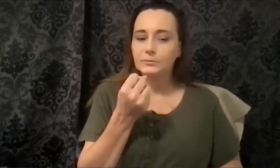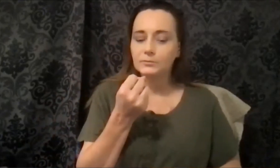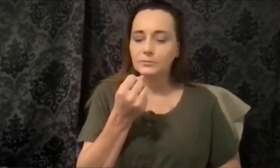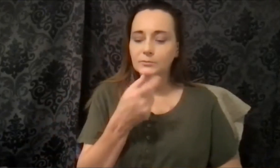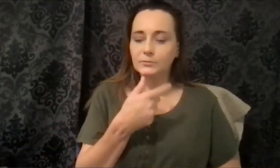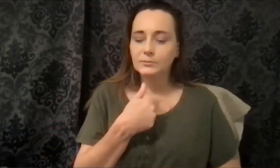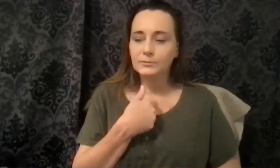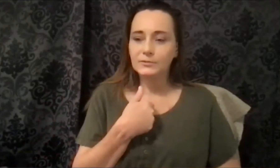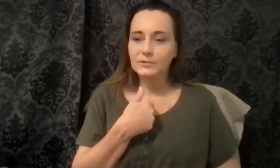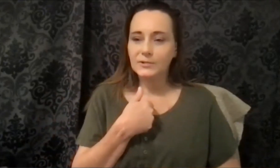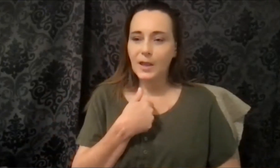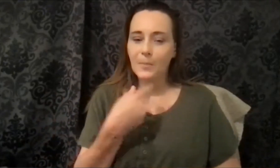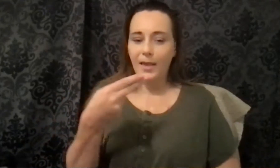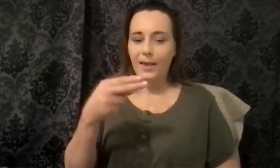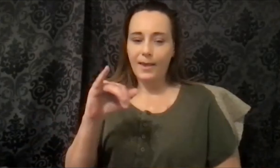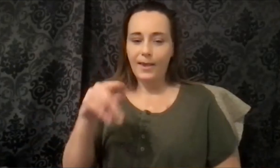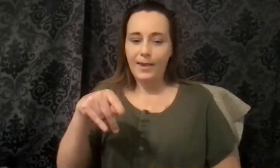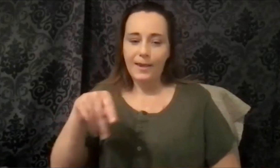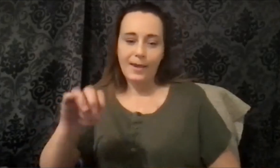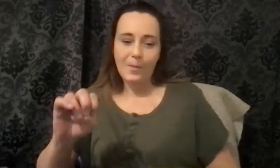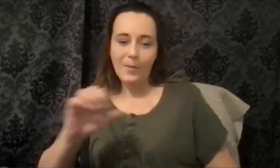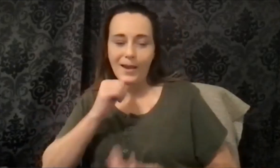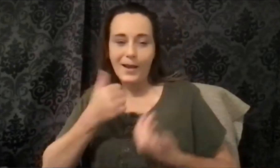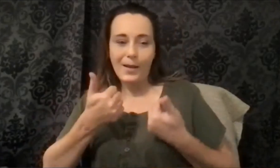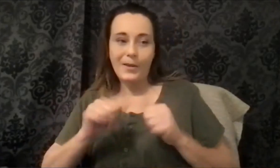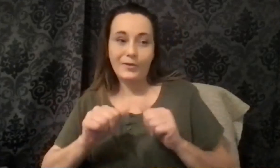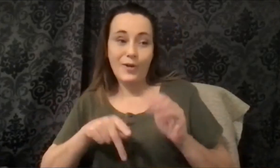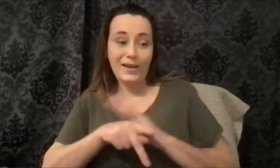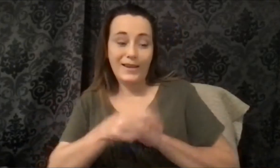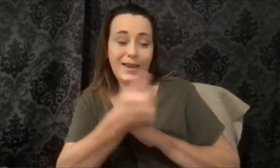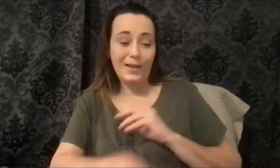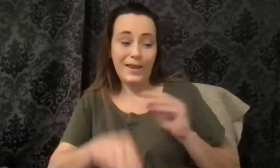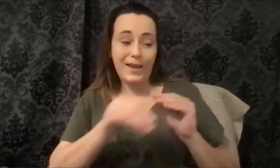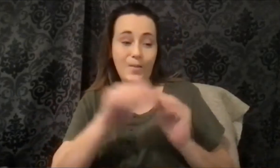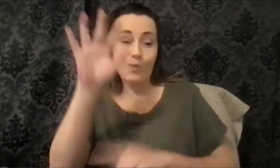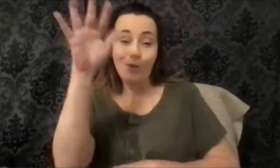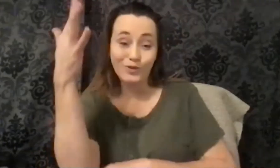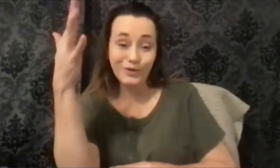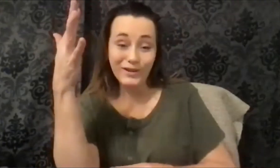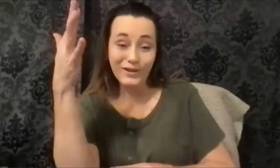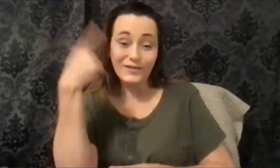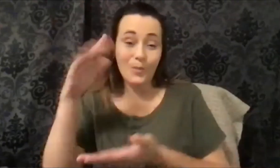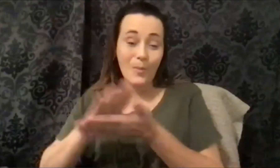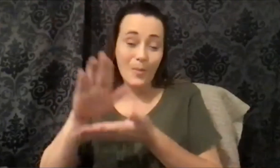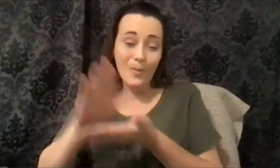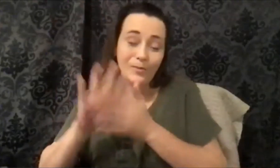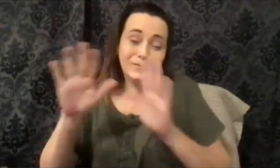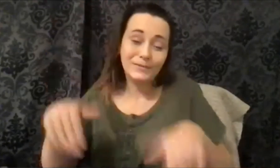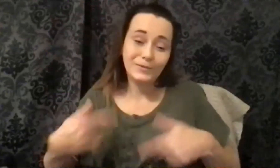late, but I'm kind of a hippie too. I'm not trying to kill any more trees than we have to. Thank you.